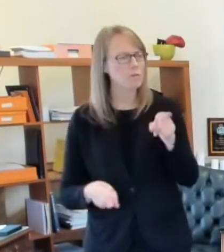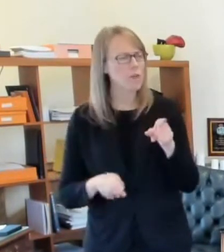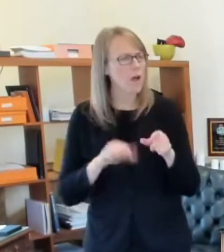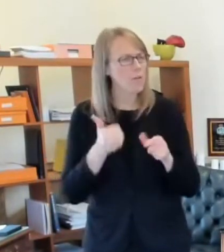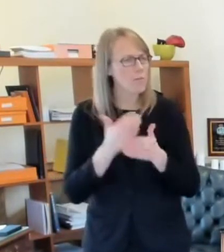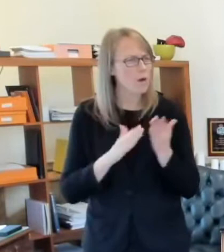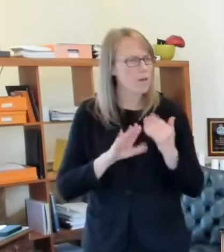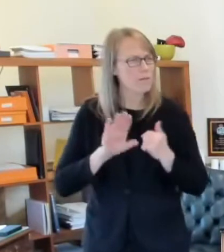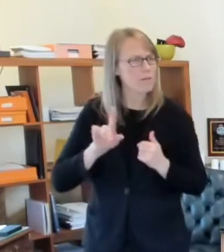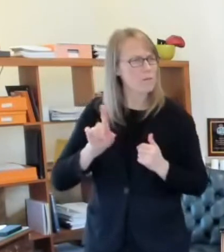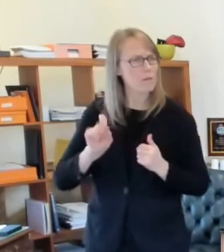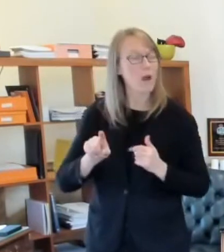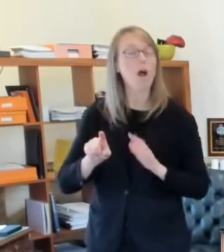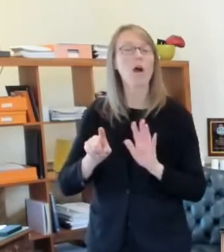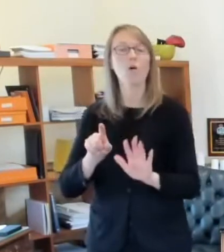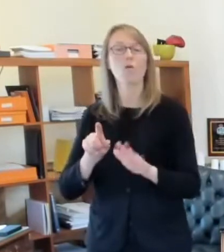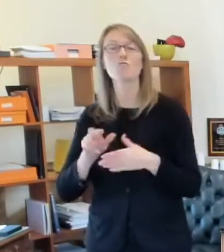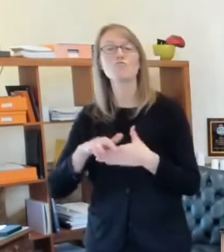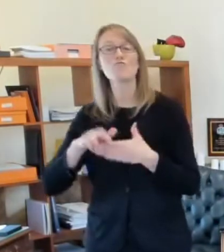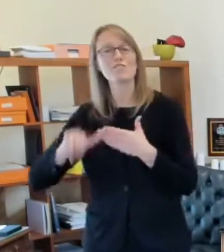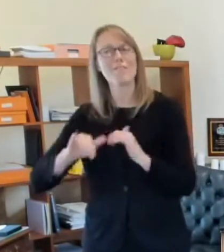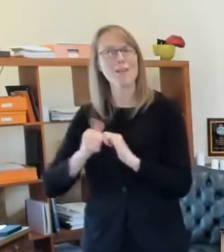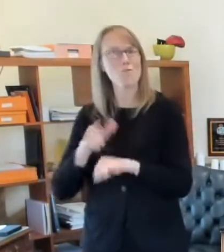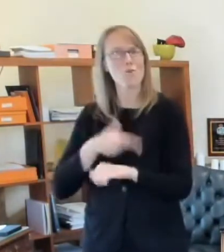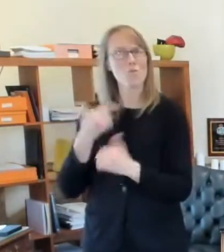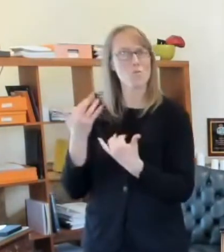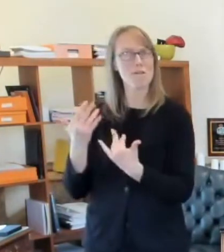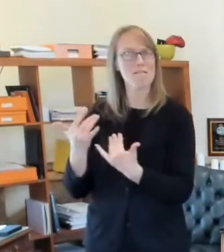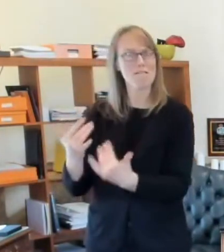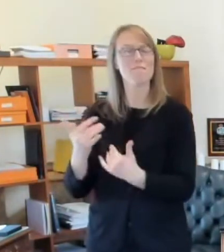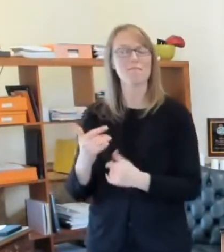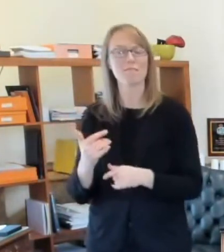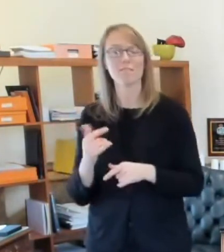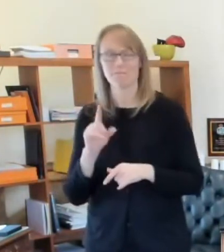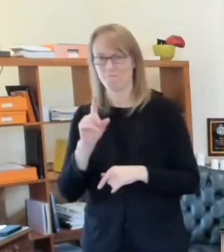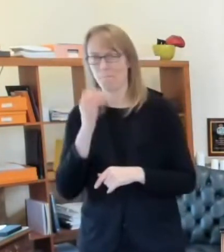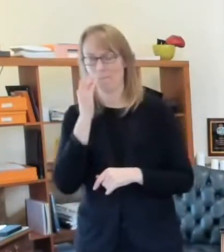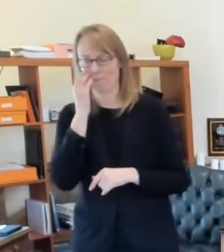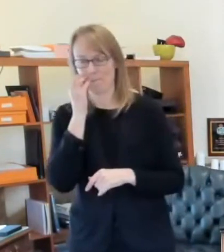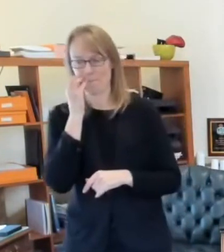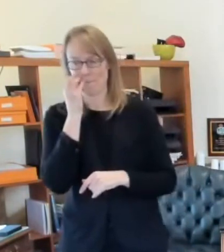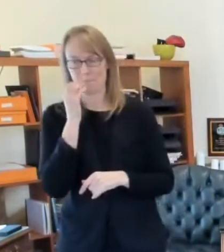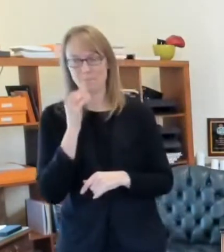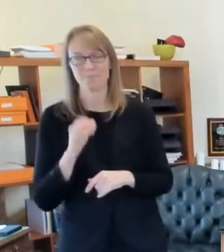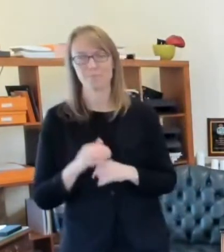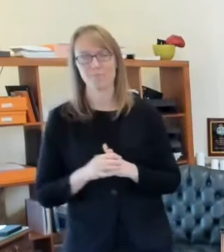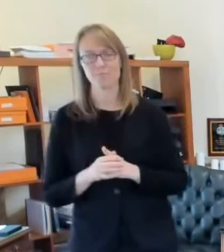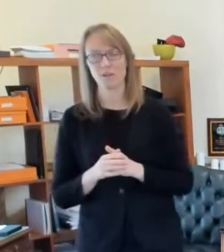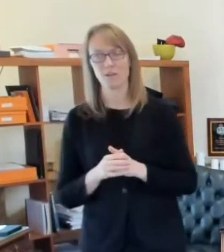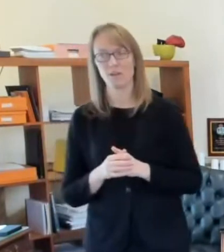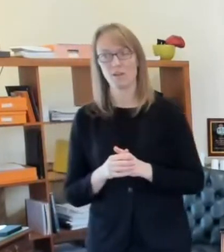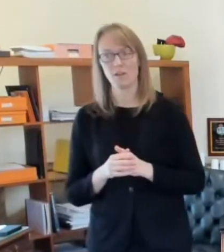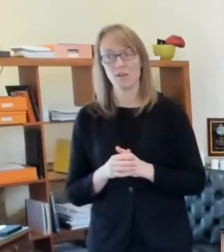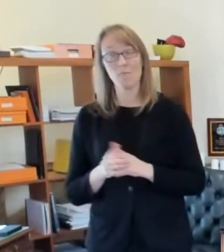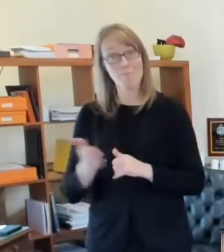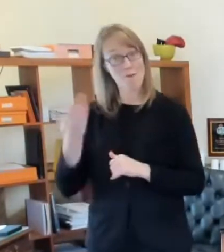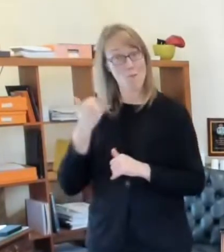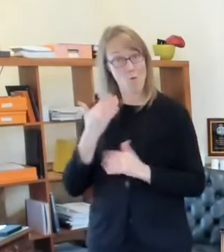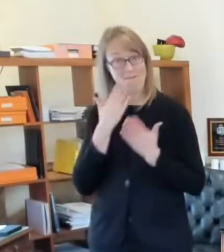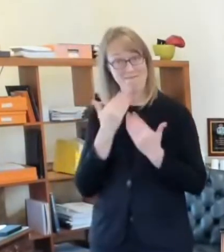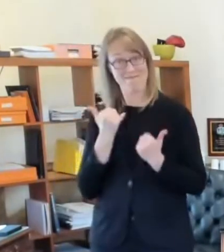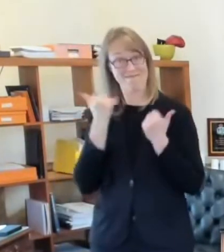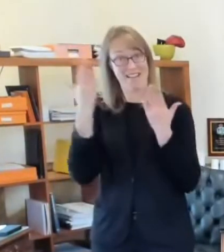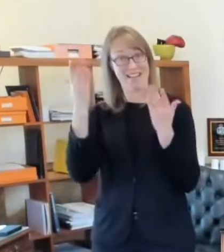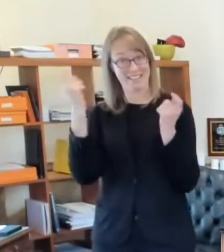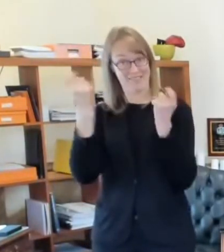second part of that? Oh, you wanted to know how long is it taking the test to come back? Happen to have that. So around Thanksgiving, it was taking